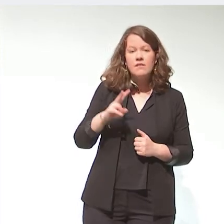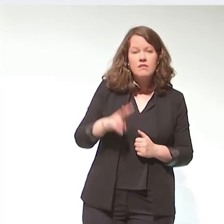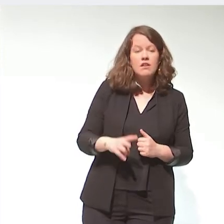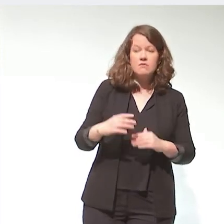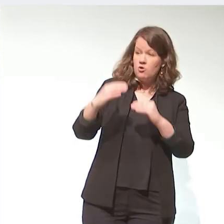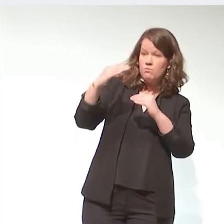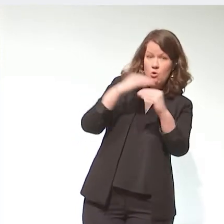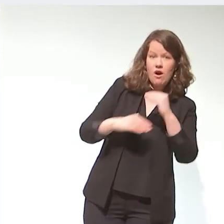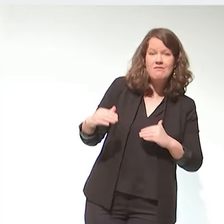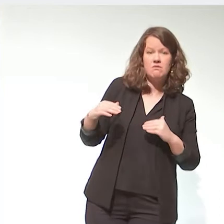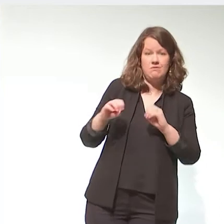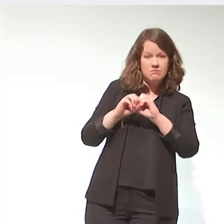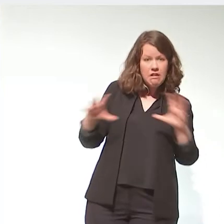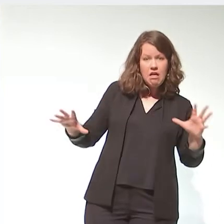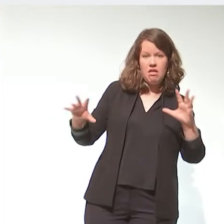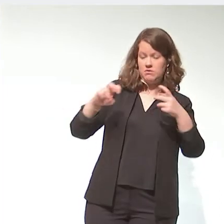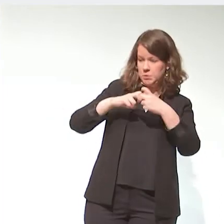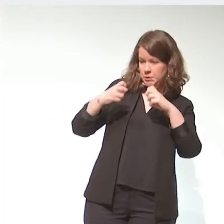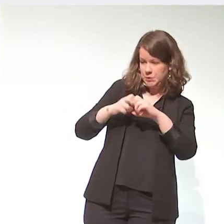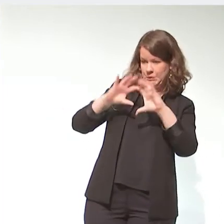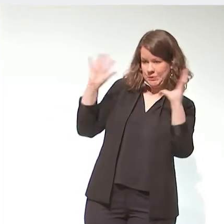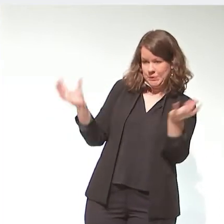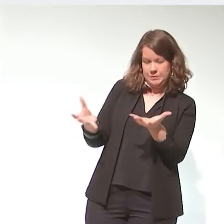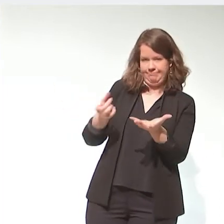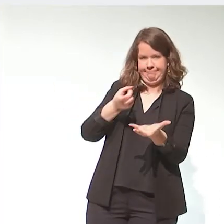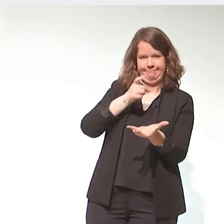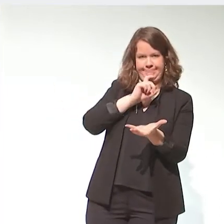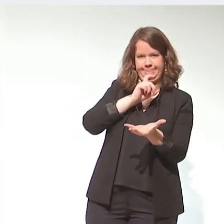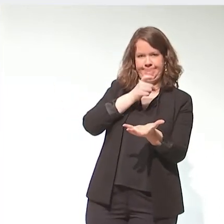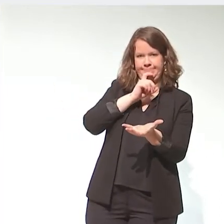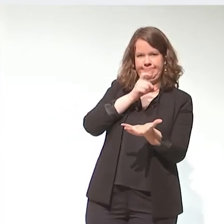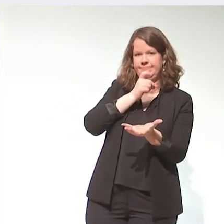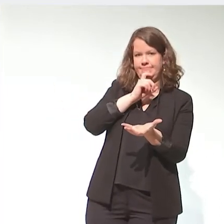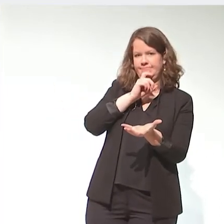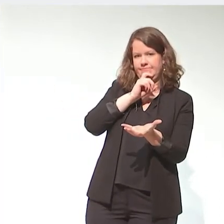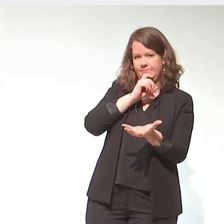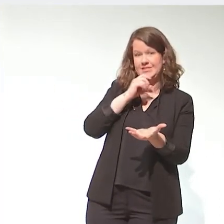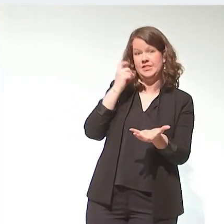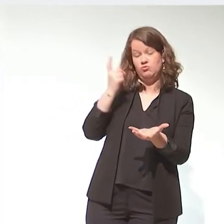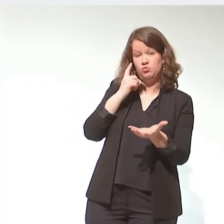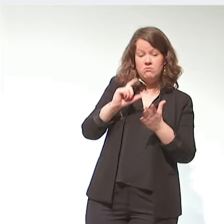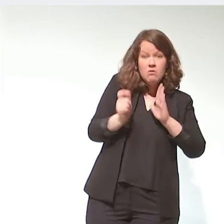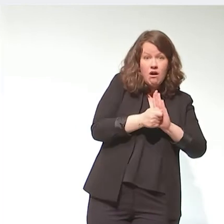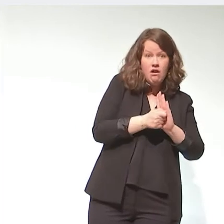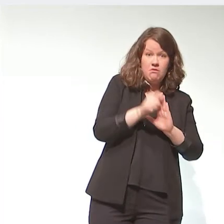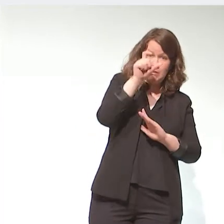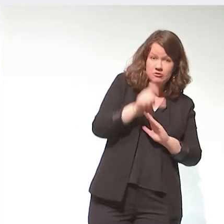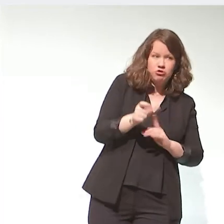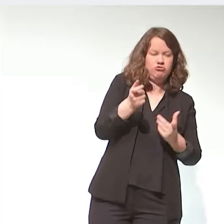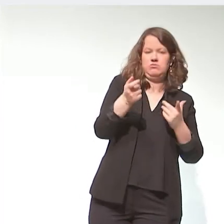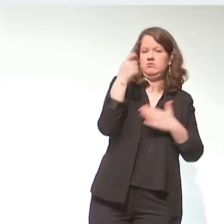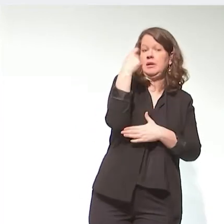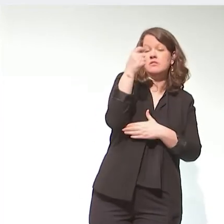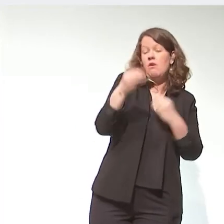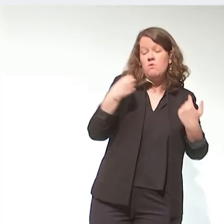in one year, in one political cadency, and we need a long-term strategy. And when I say a